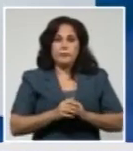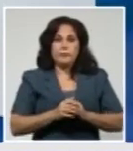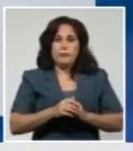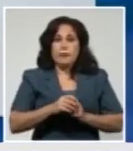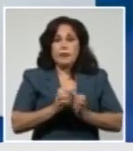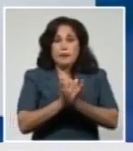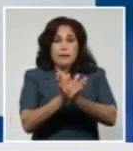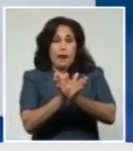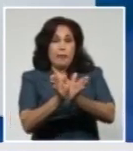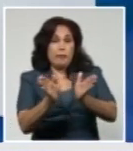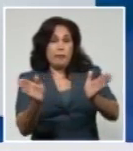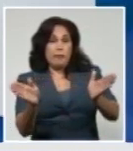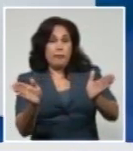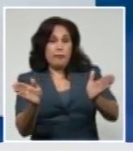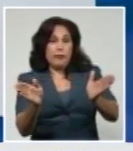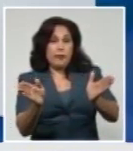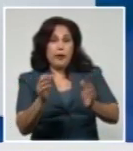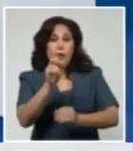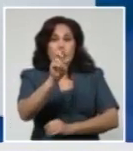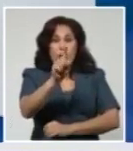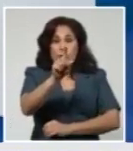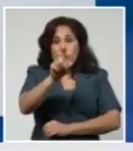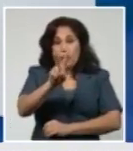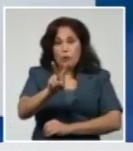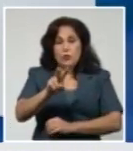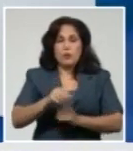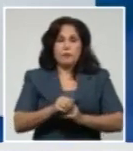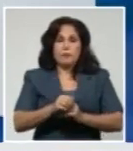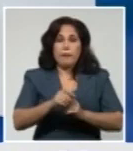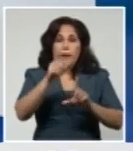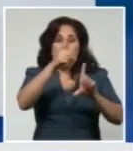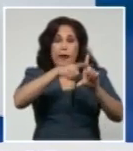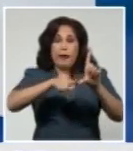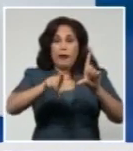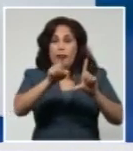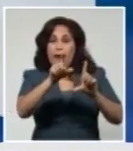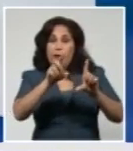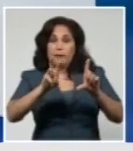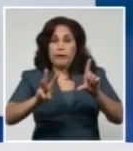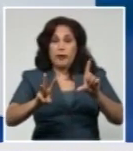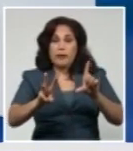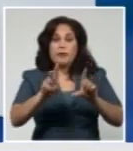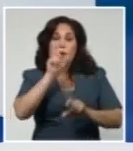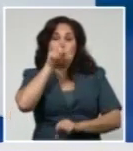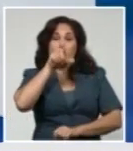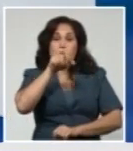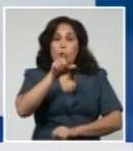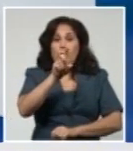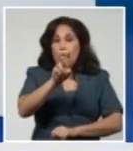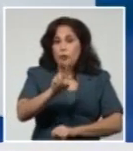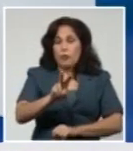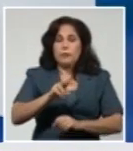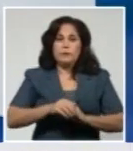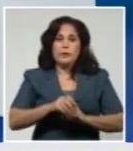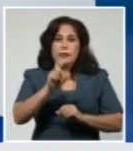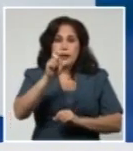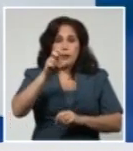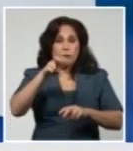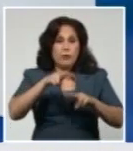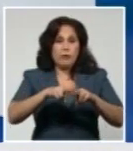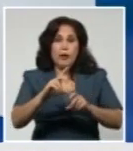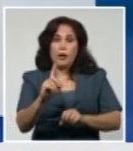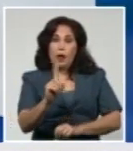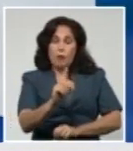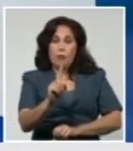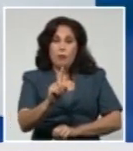Pinar del Rio, and the municipalities of Guane with 10 and Pinar del Rio with 1.